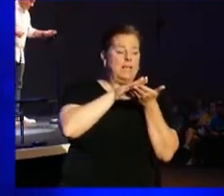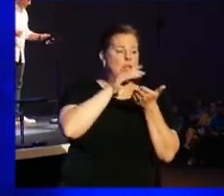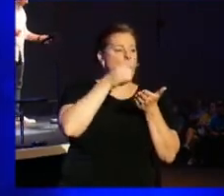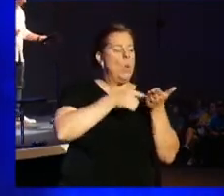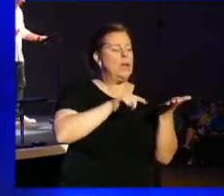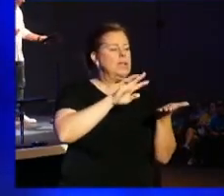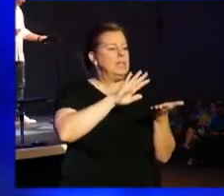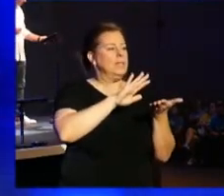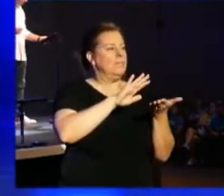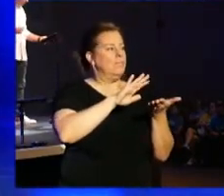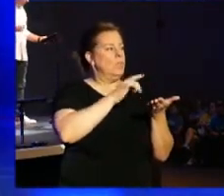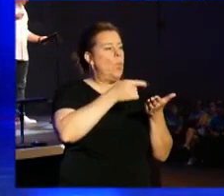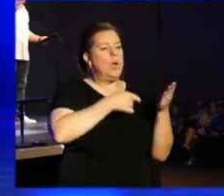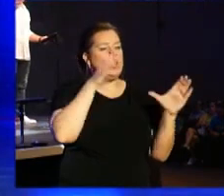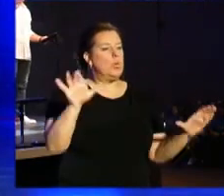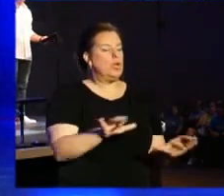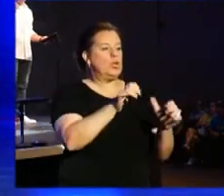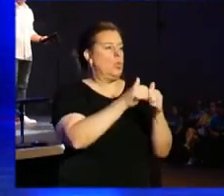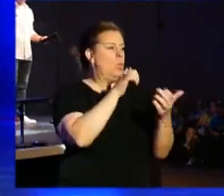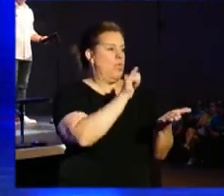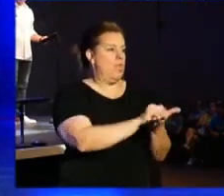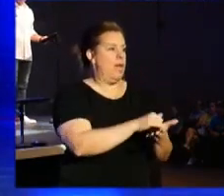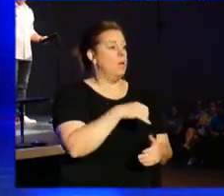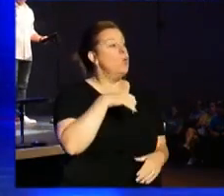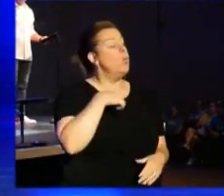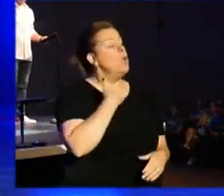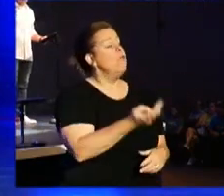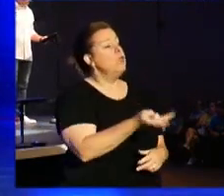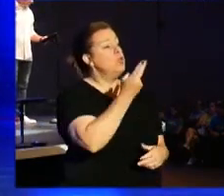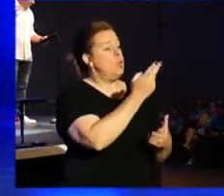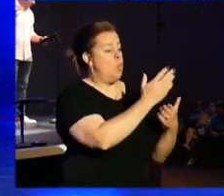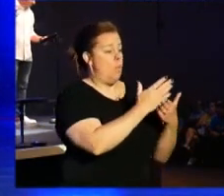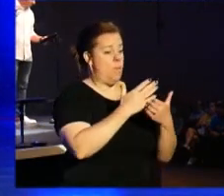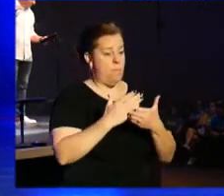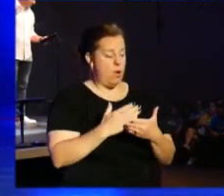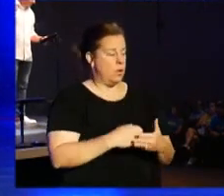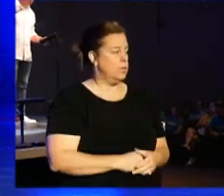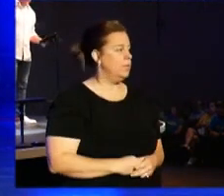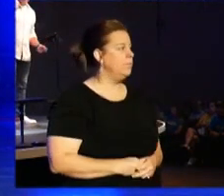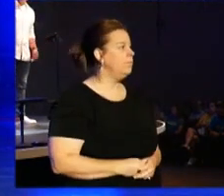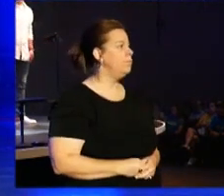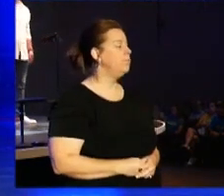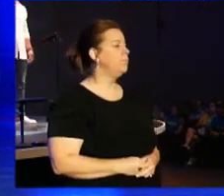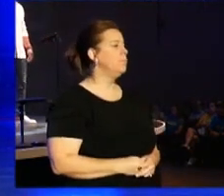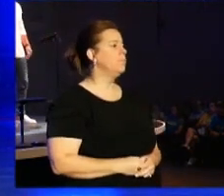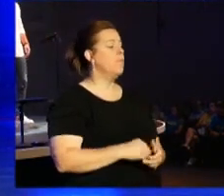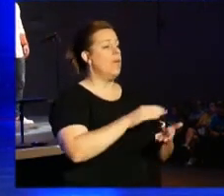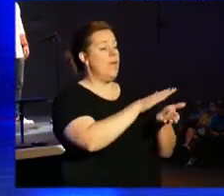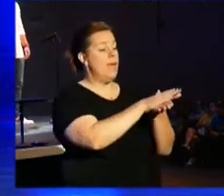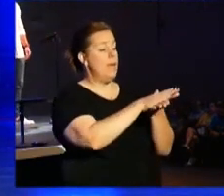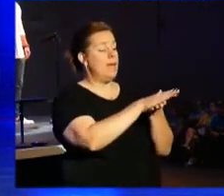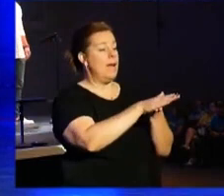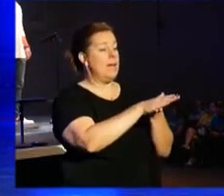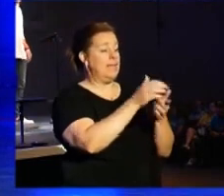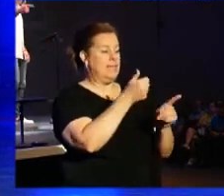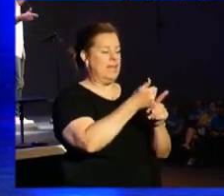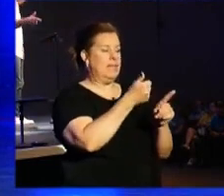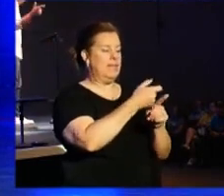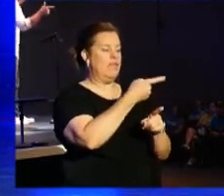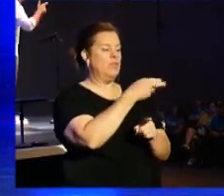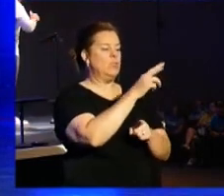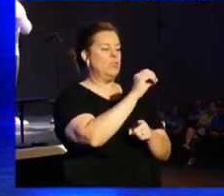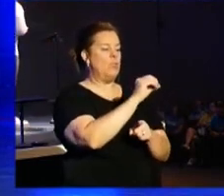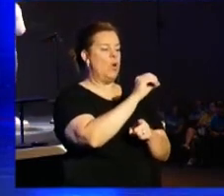verb? Well, there's two parts to this. And the first one is this. Kindness is proactive and